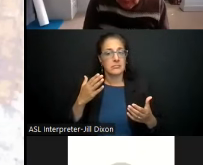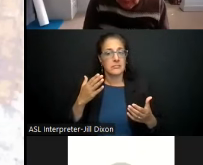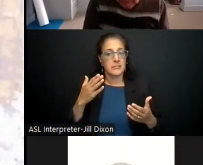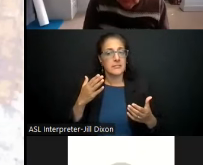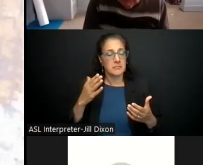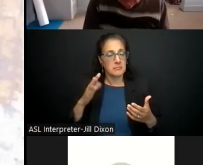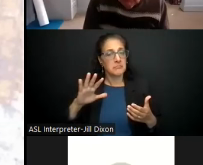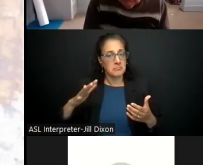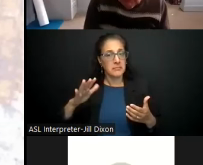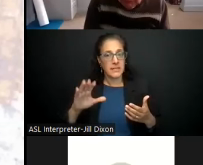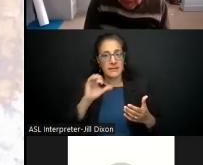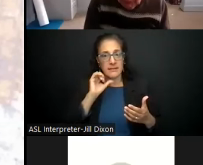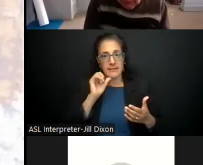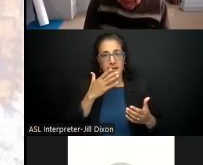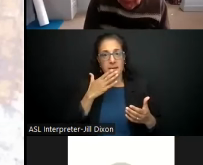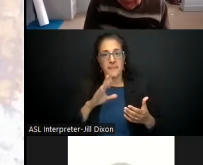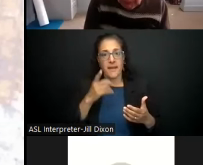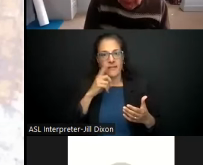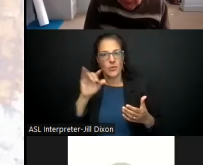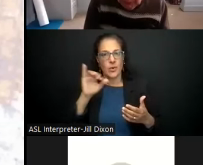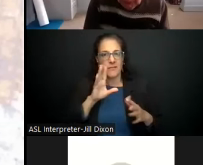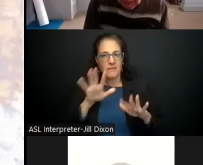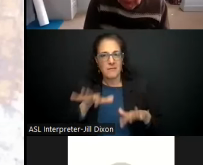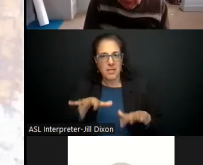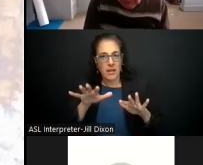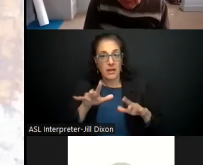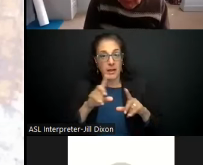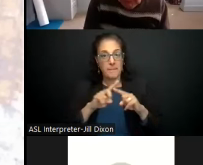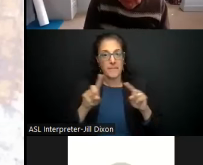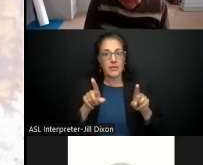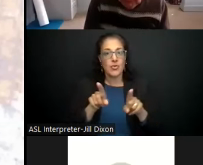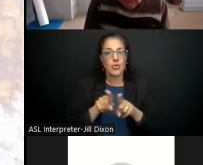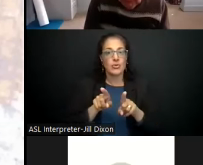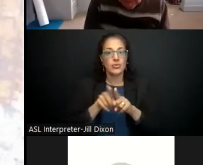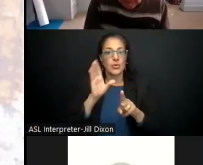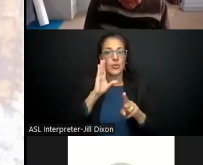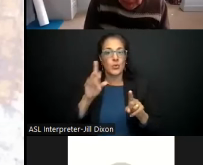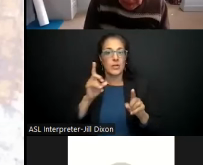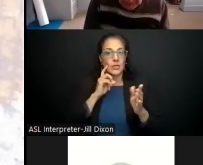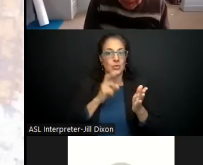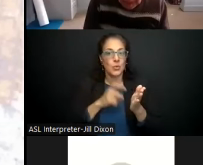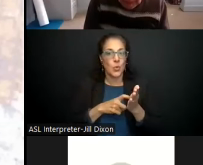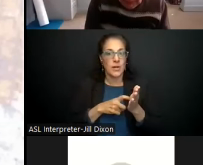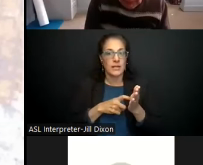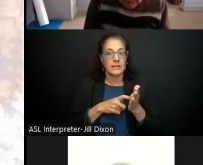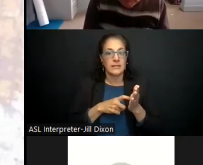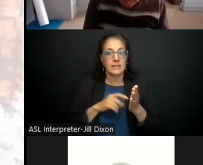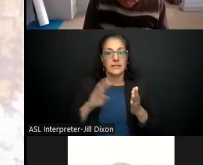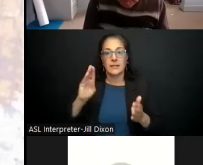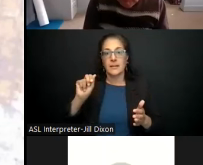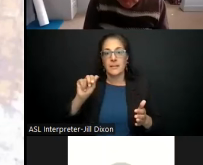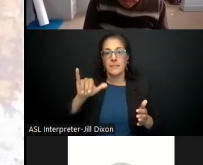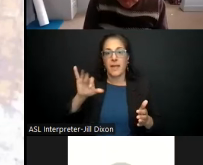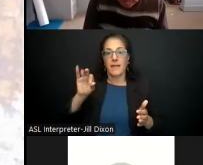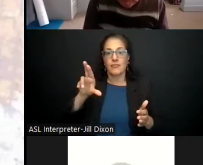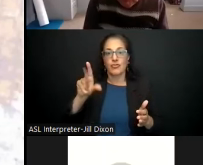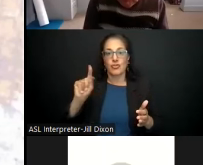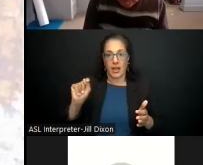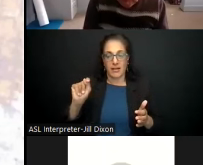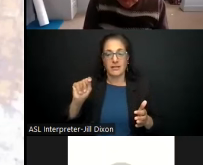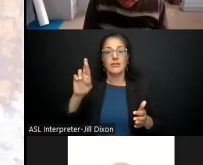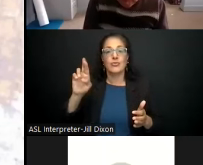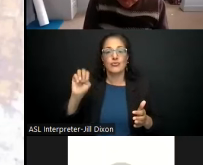that respect. But you'll also notice that the Bayfront